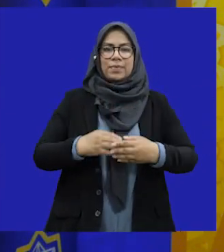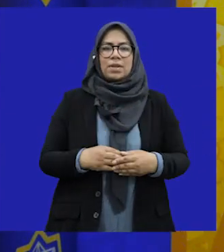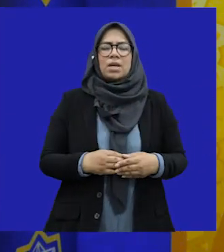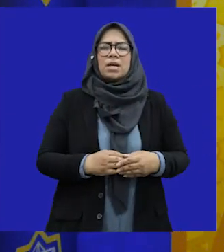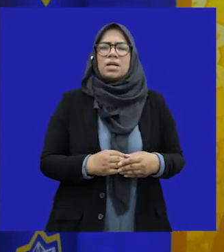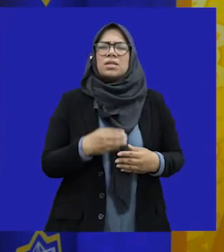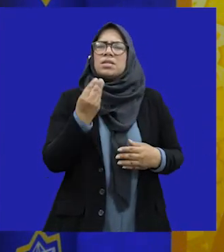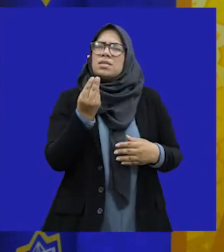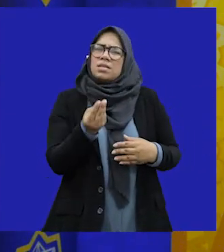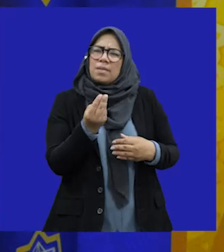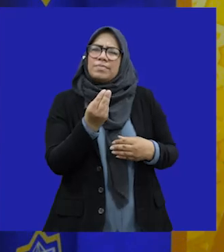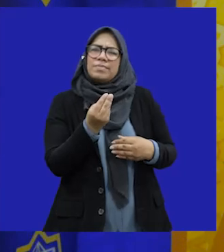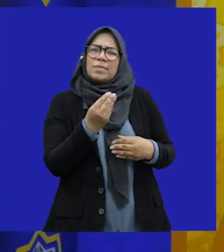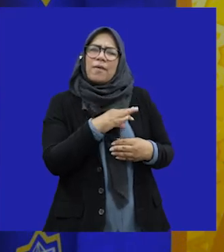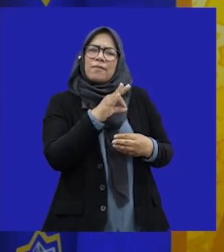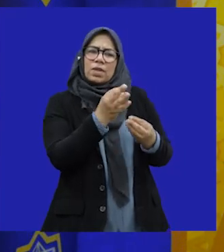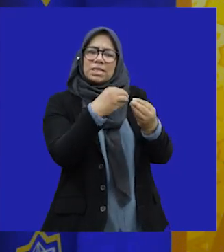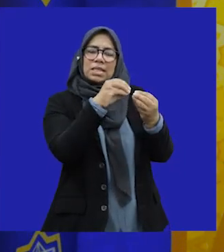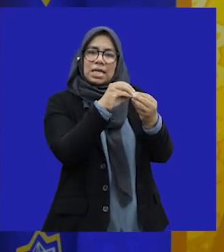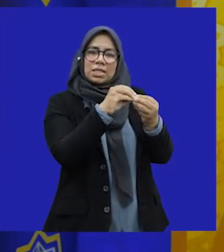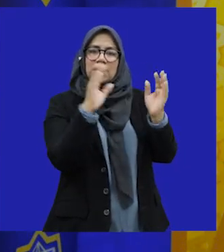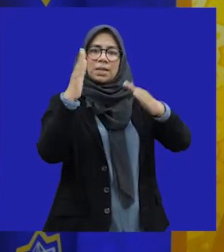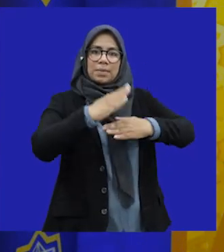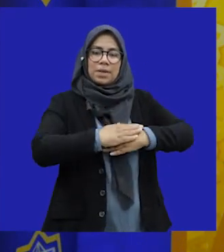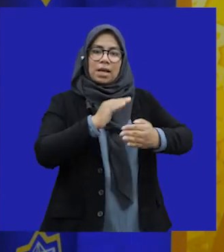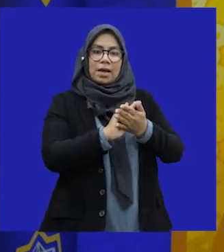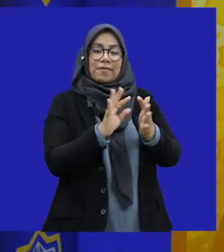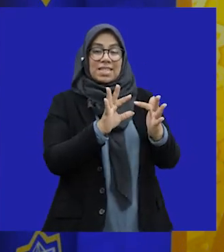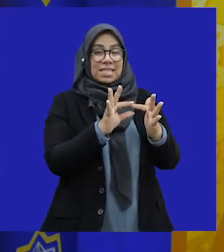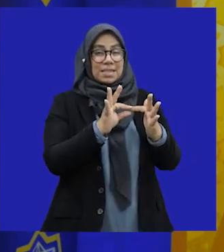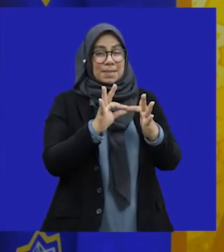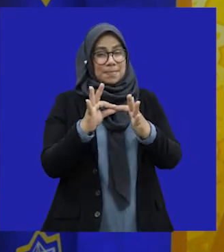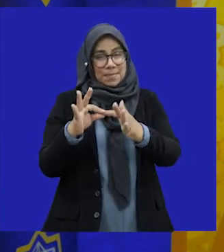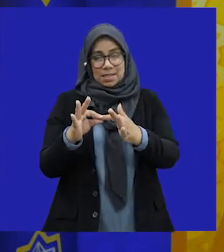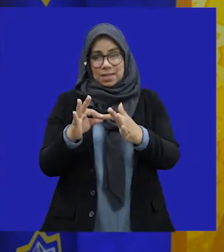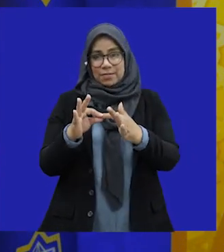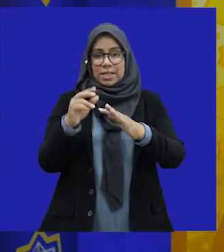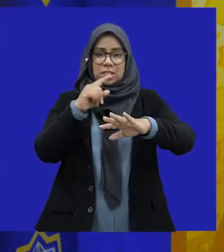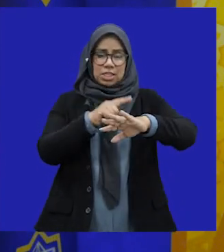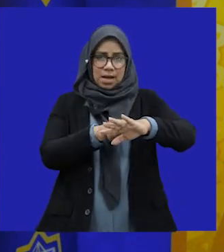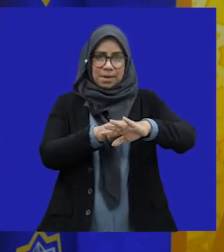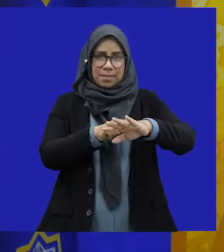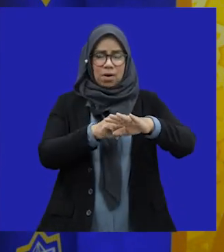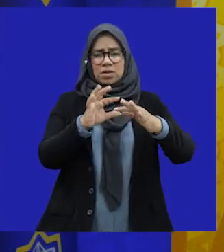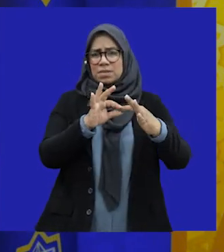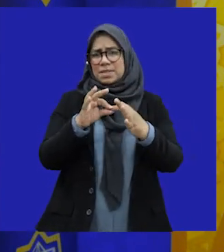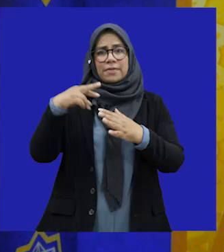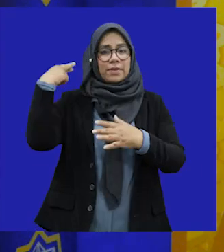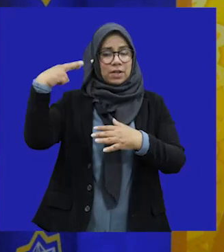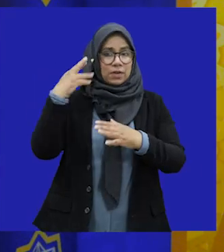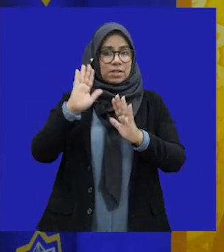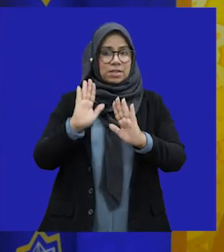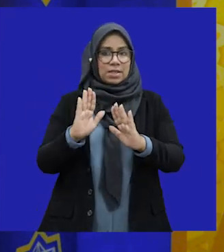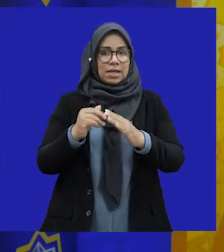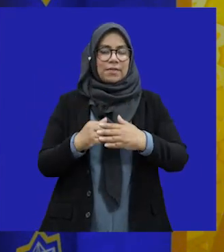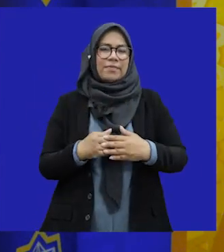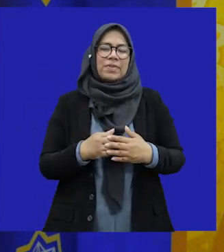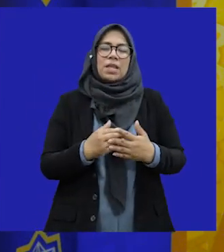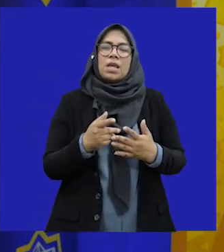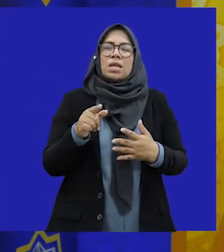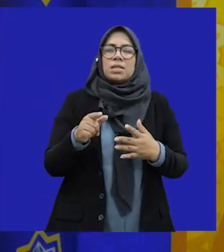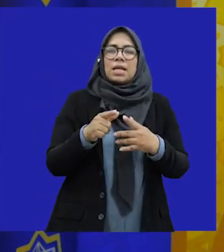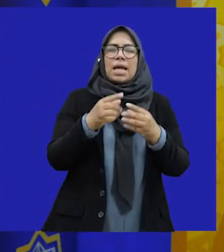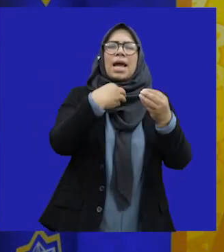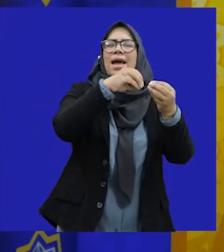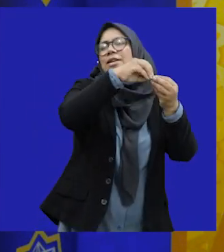some prayers, voluntary prayers, that have no specific time or any specific reason. These are